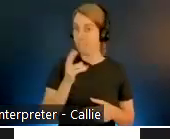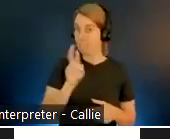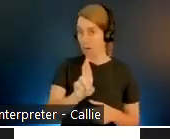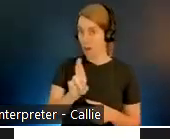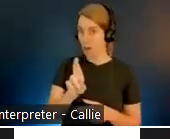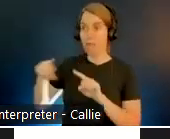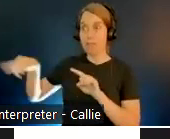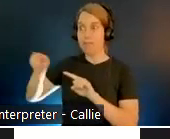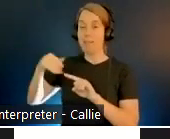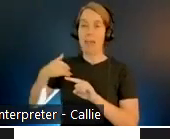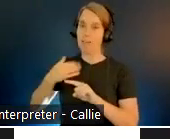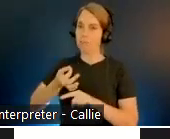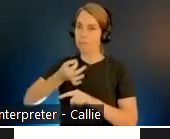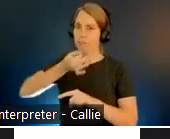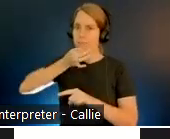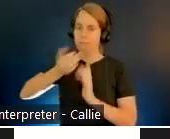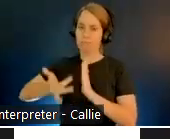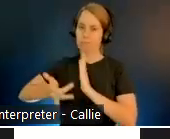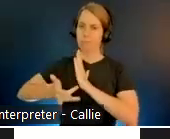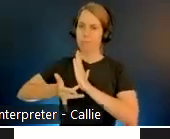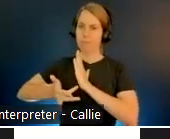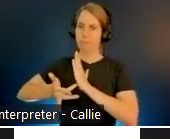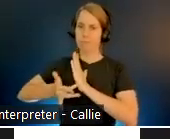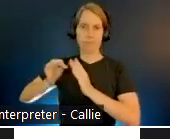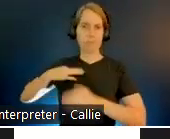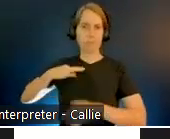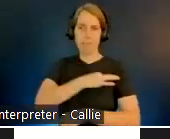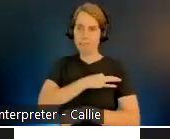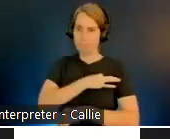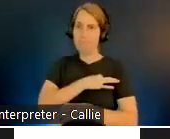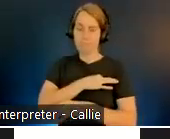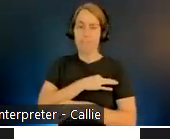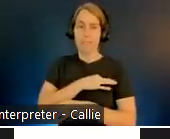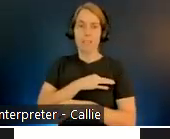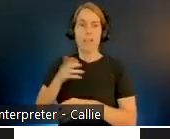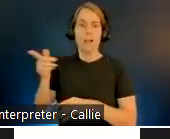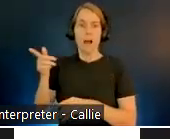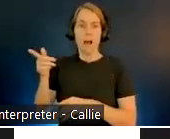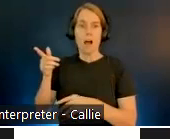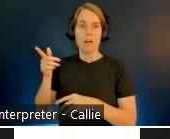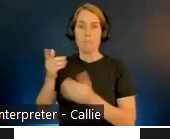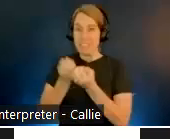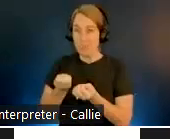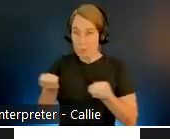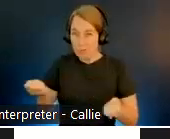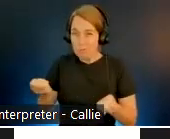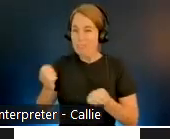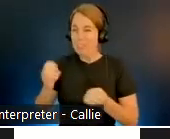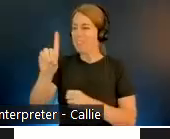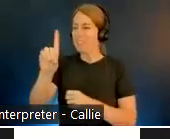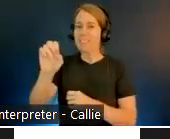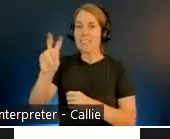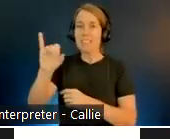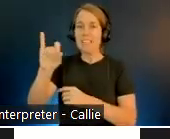very knowledgeable in this area. It not only includes the devices themselves or the software,